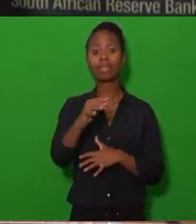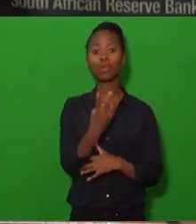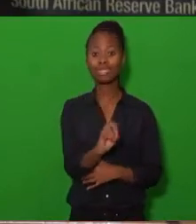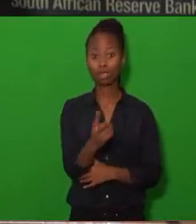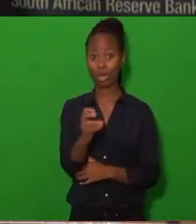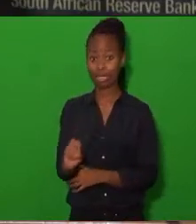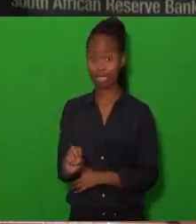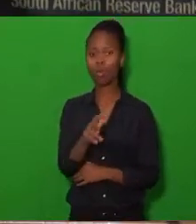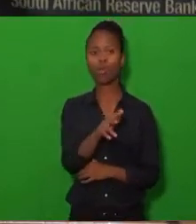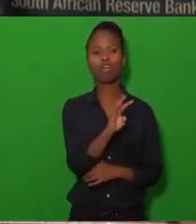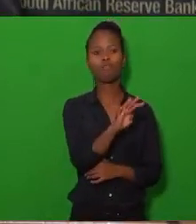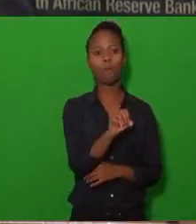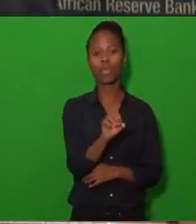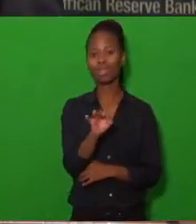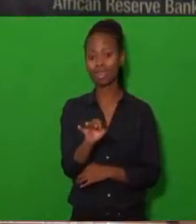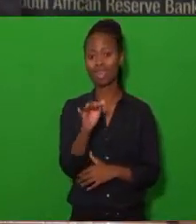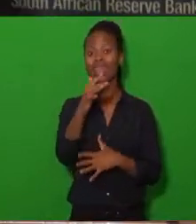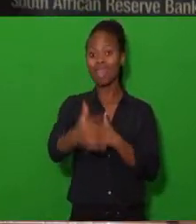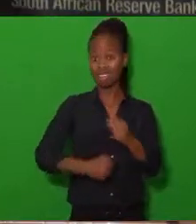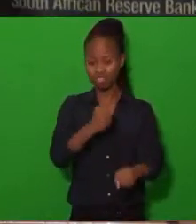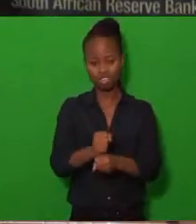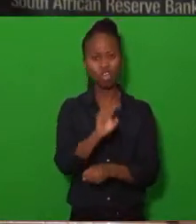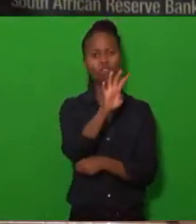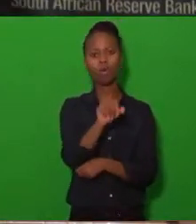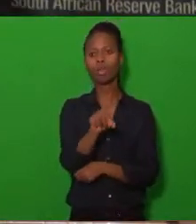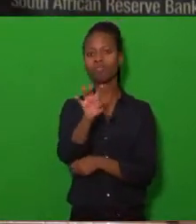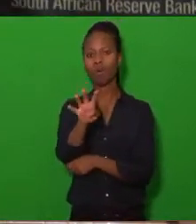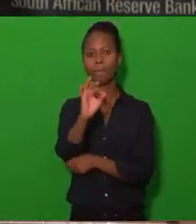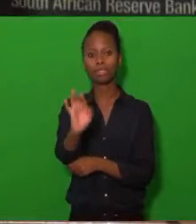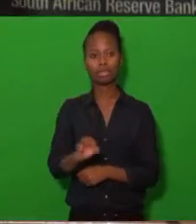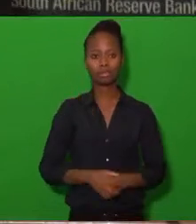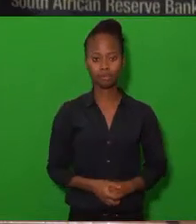2020, and 4.4% in 2021.